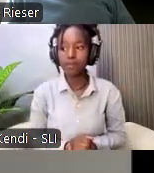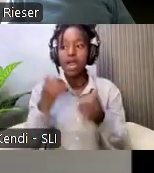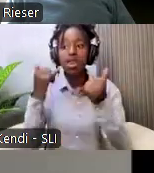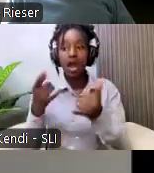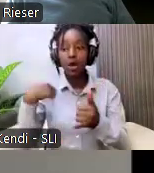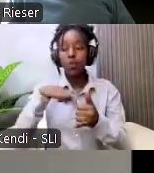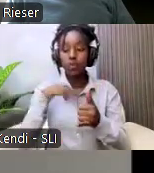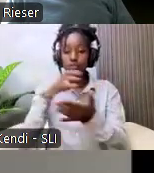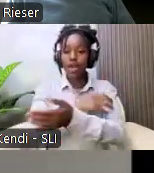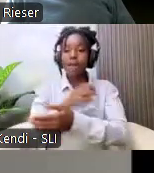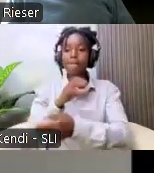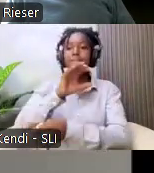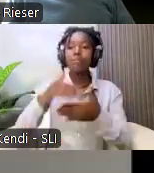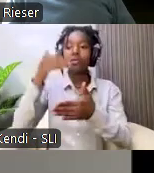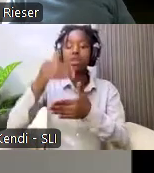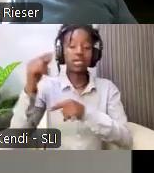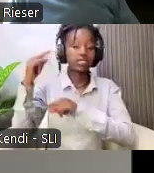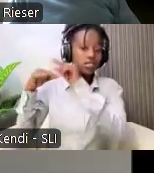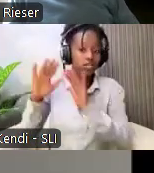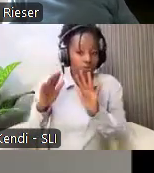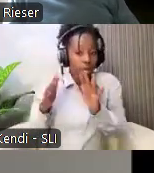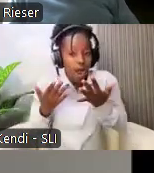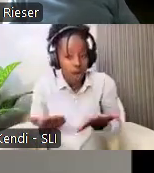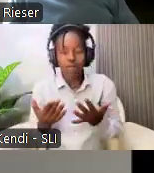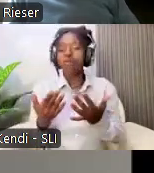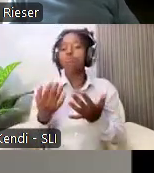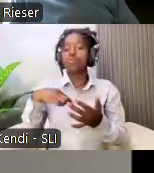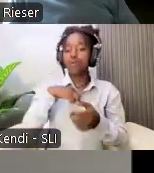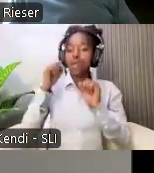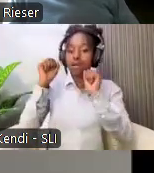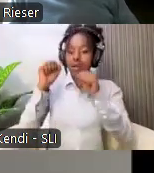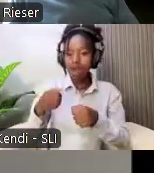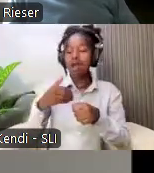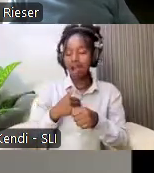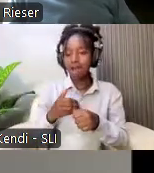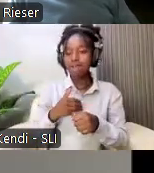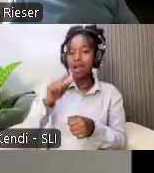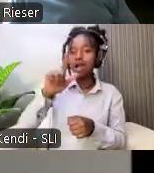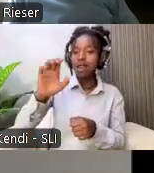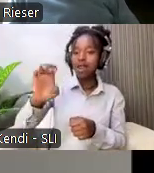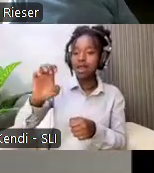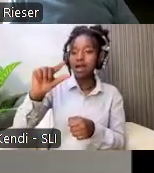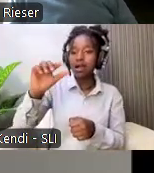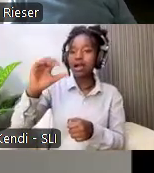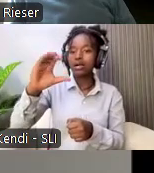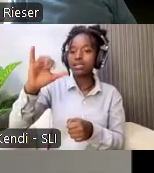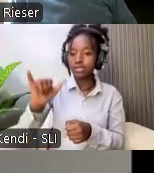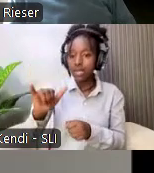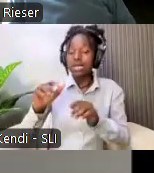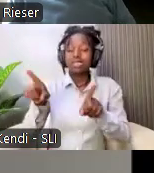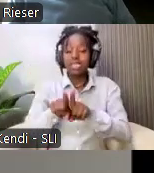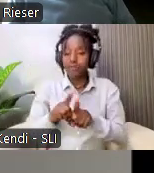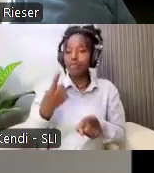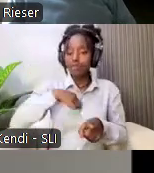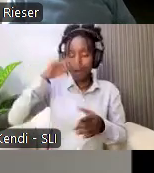next generation? Finally, our reputation is all about legacy. We believe that we have a responsibility not only